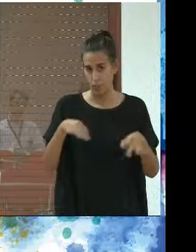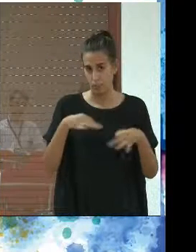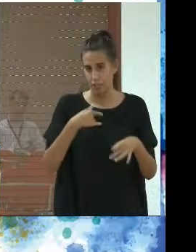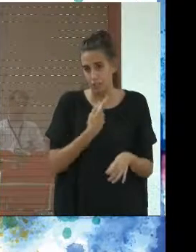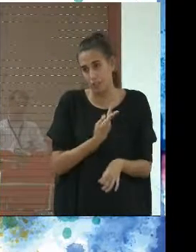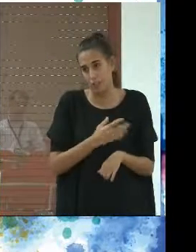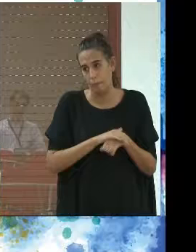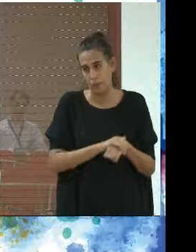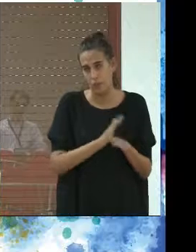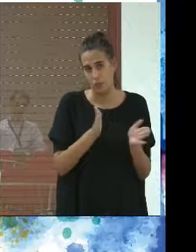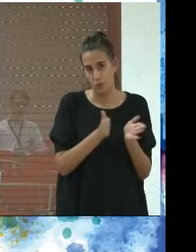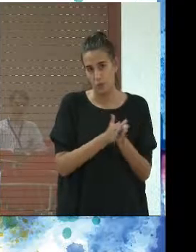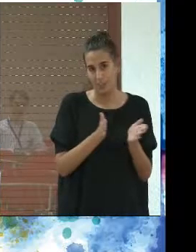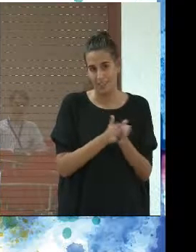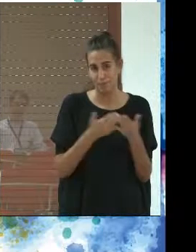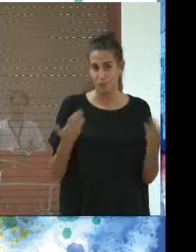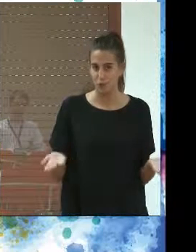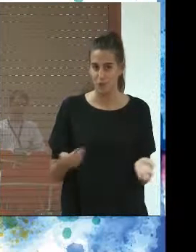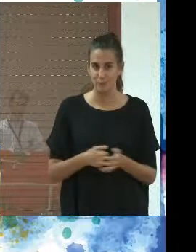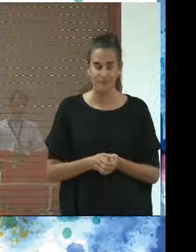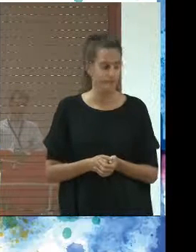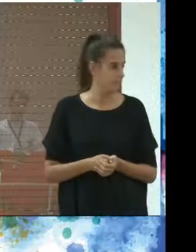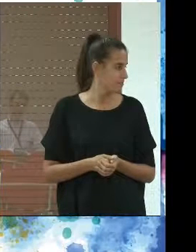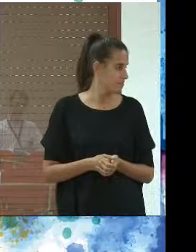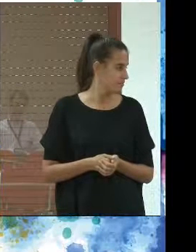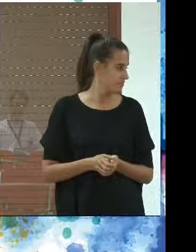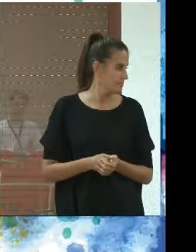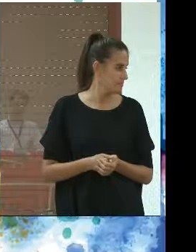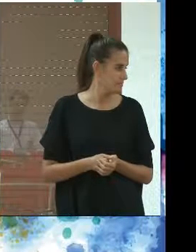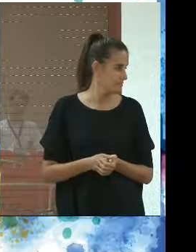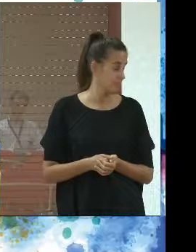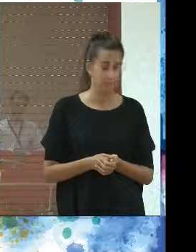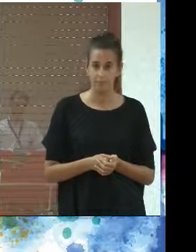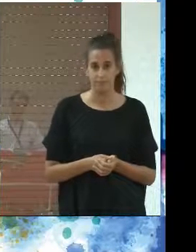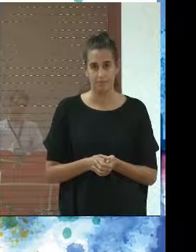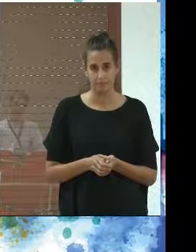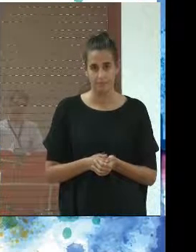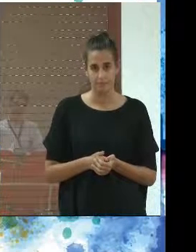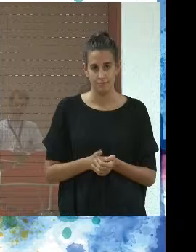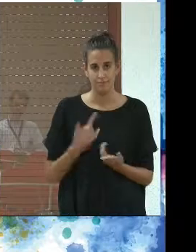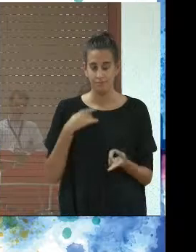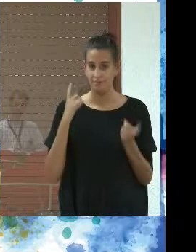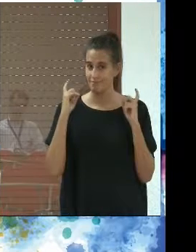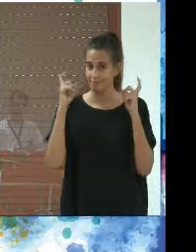I'm sorry, this is typical. This happens quite frequently, this noise, the noise of the printer.